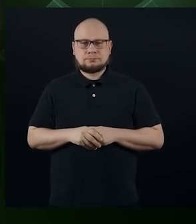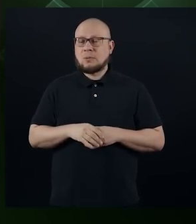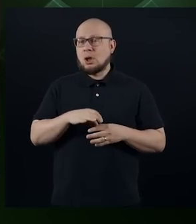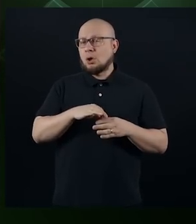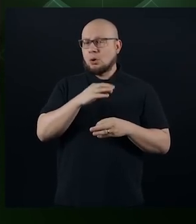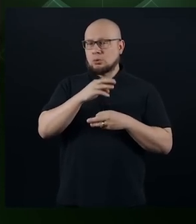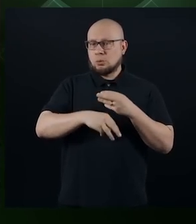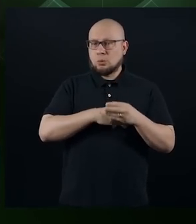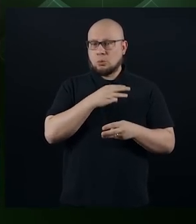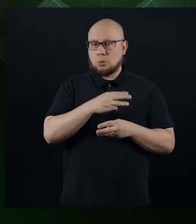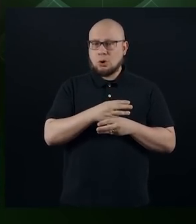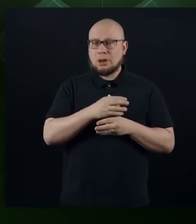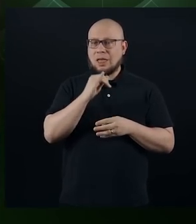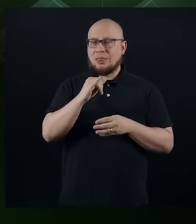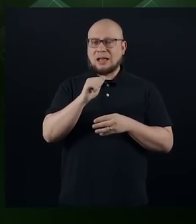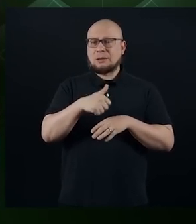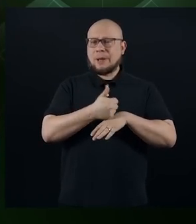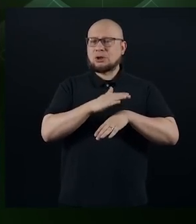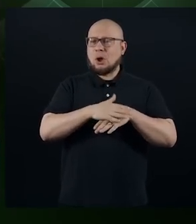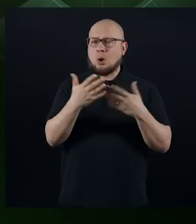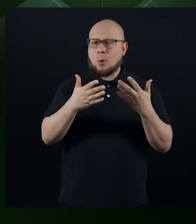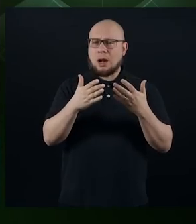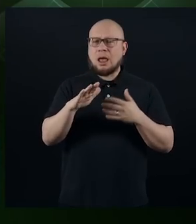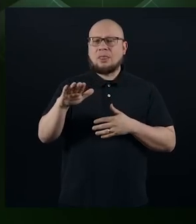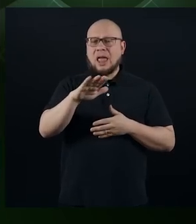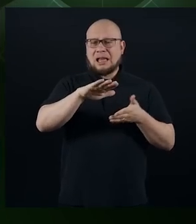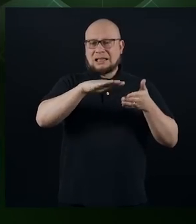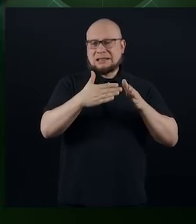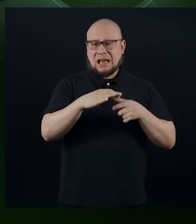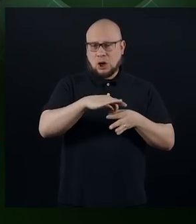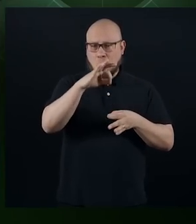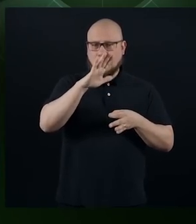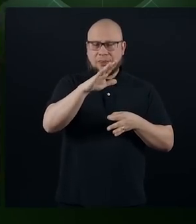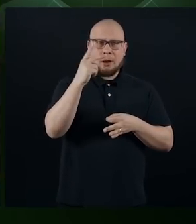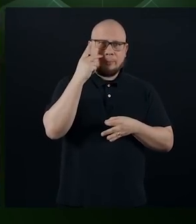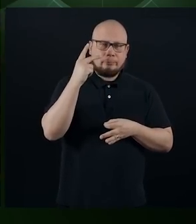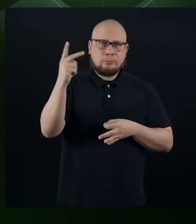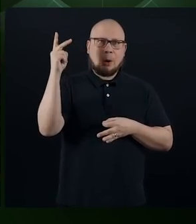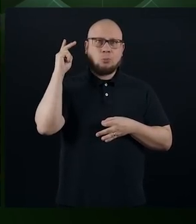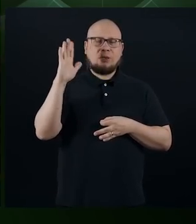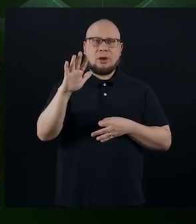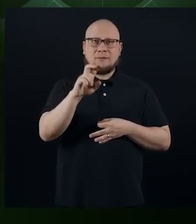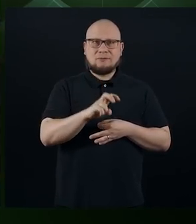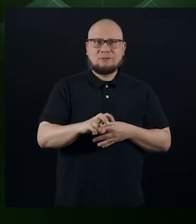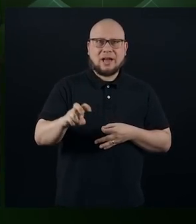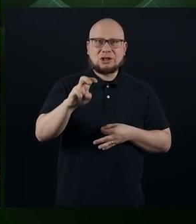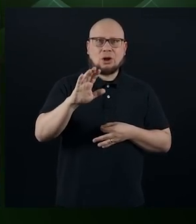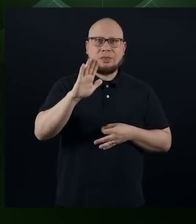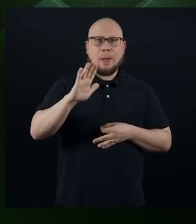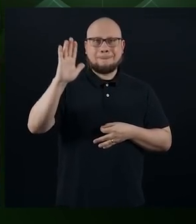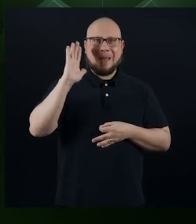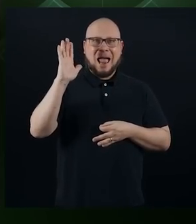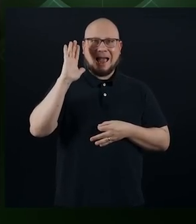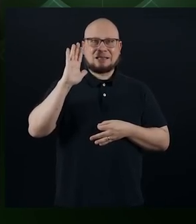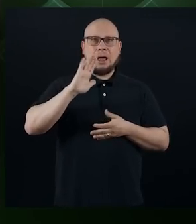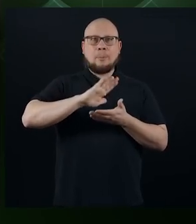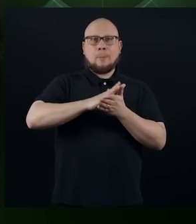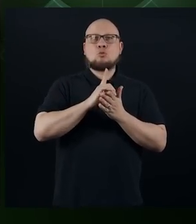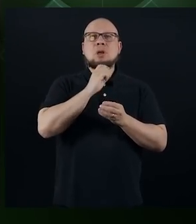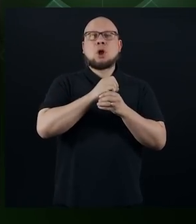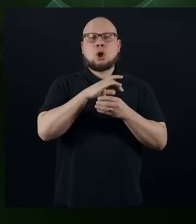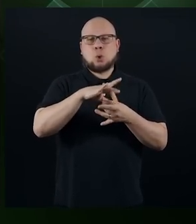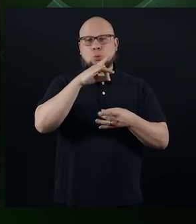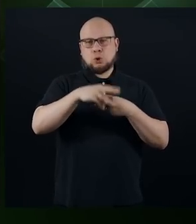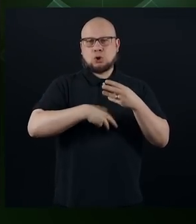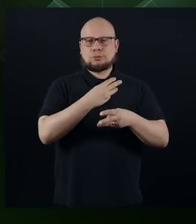pirates, of buildings, of their ships, of their adventures. It's a memory of what used to be, of what they used to be. And the